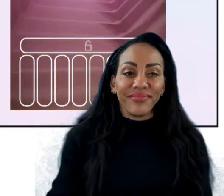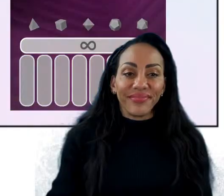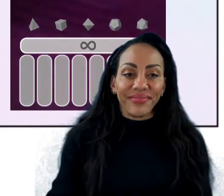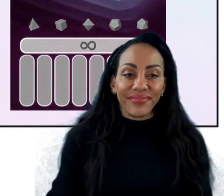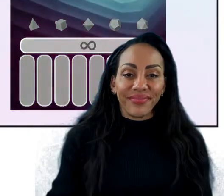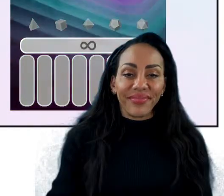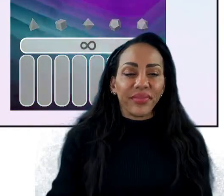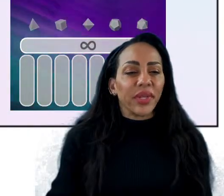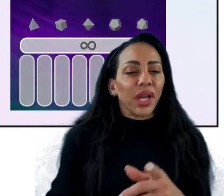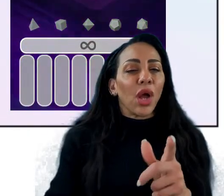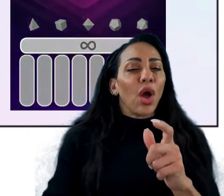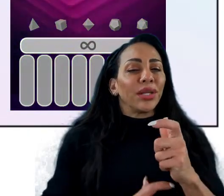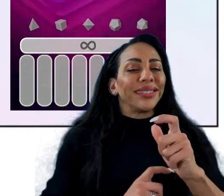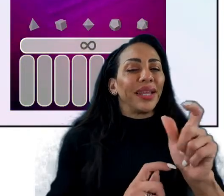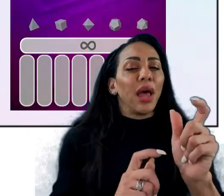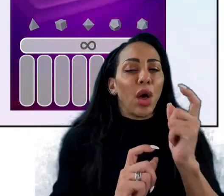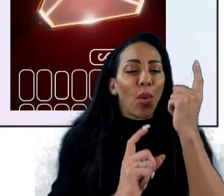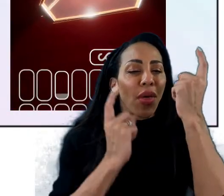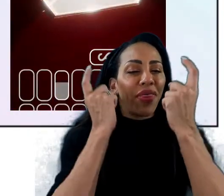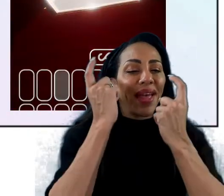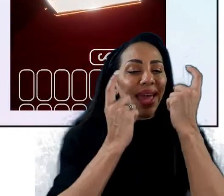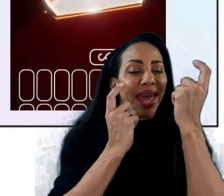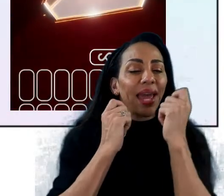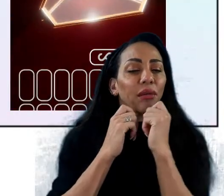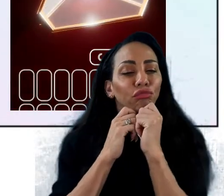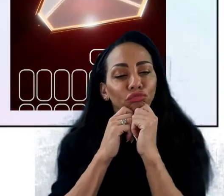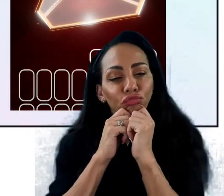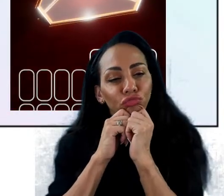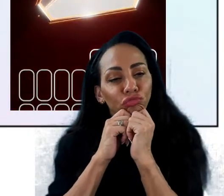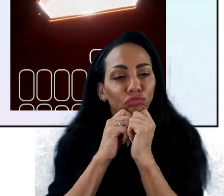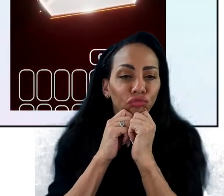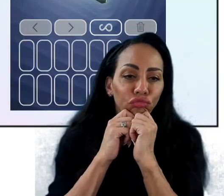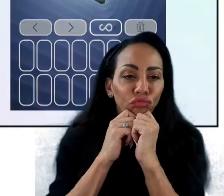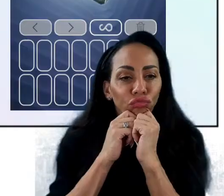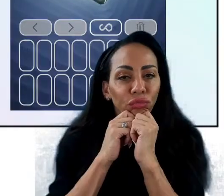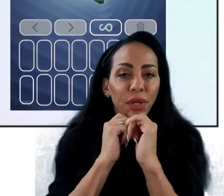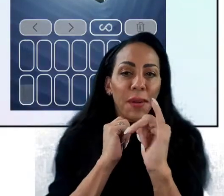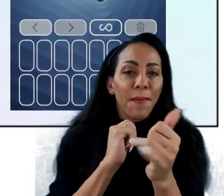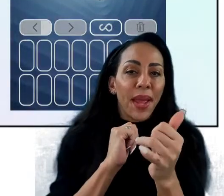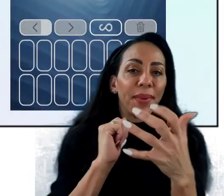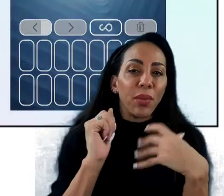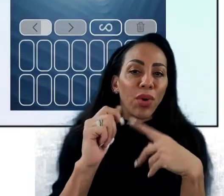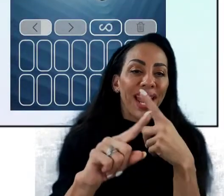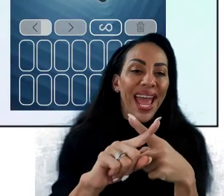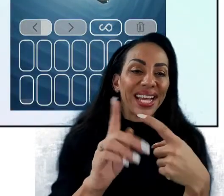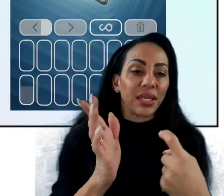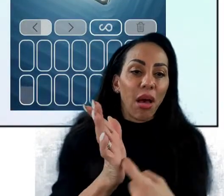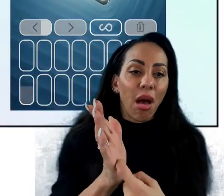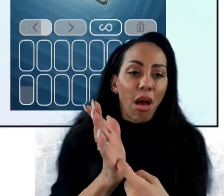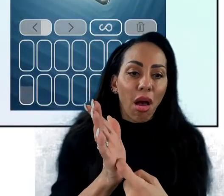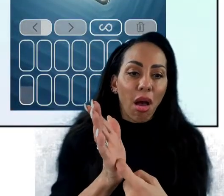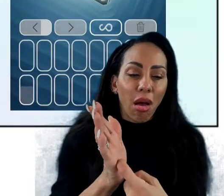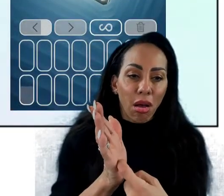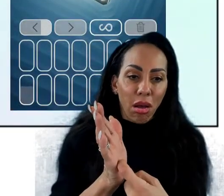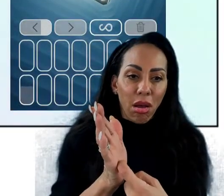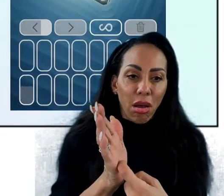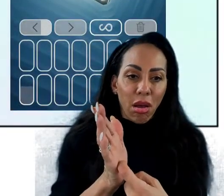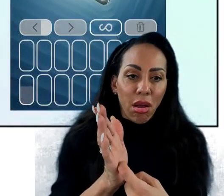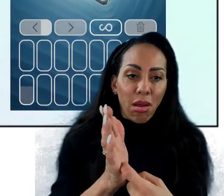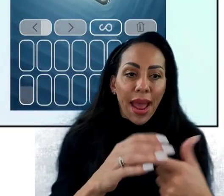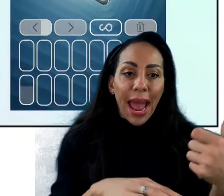we were still thinking that we would end up building this for a mixed reality experience. But to speed up the development, we started